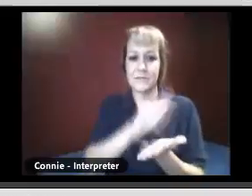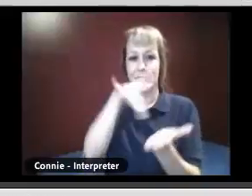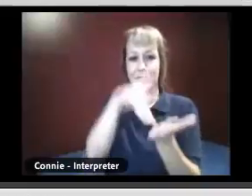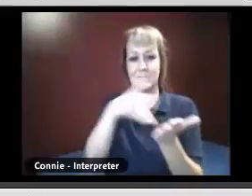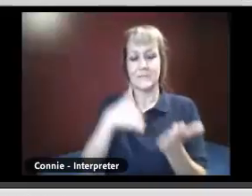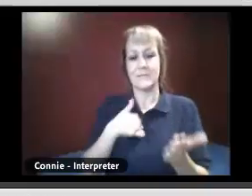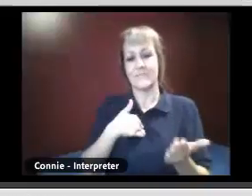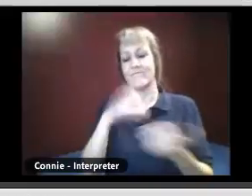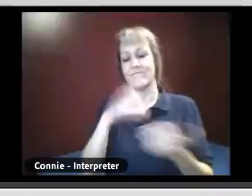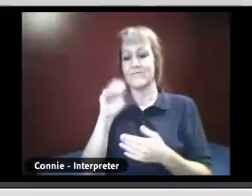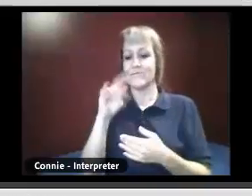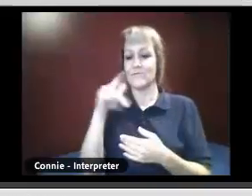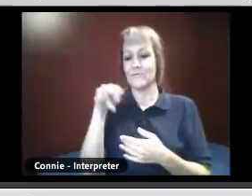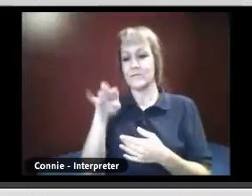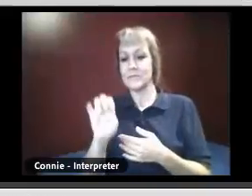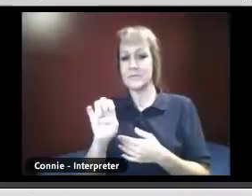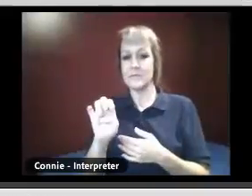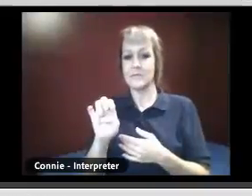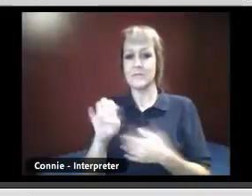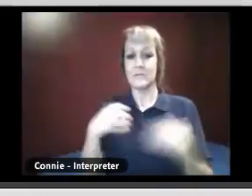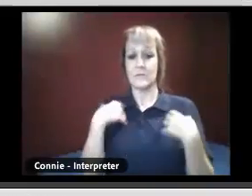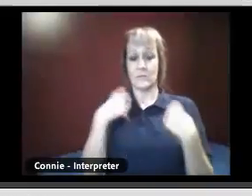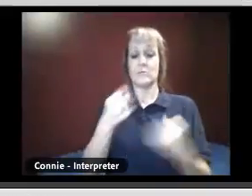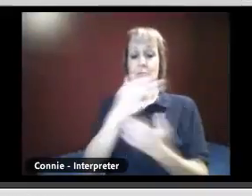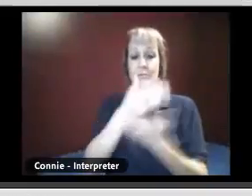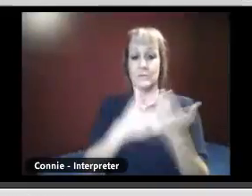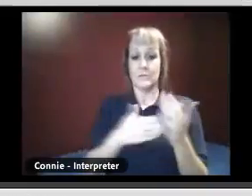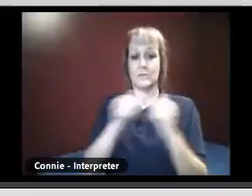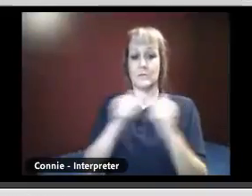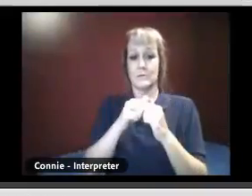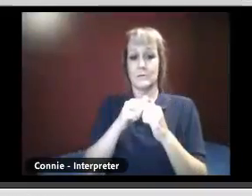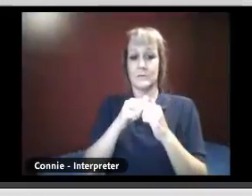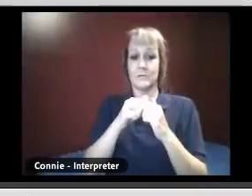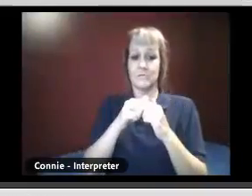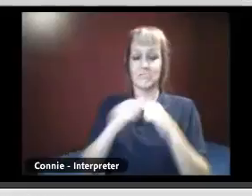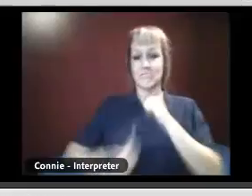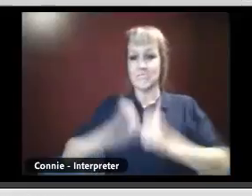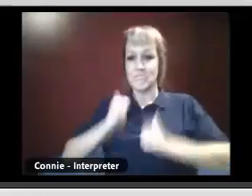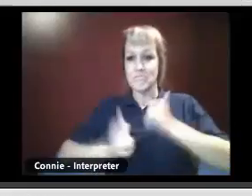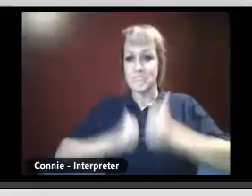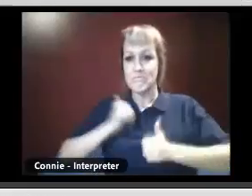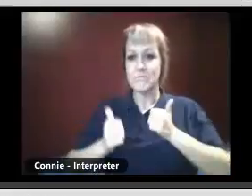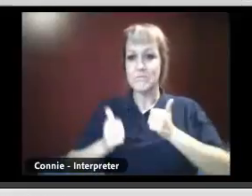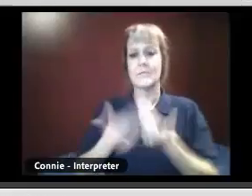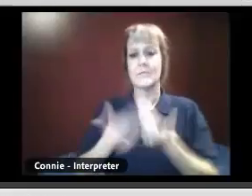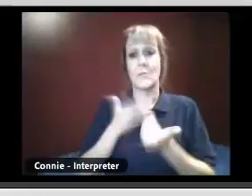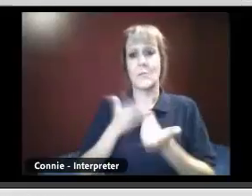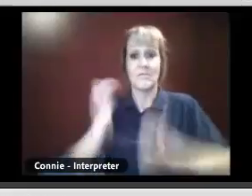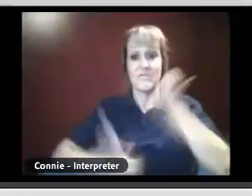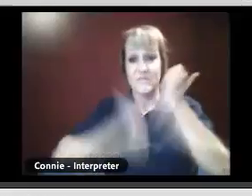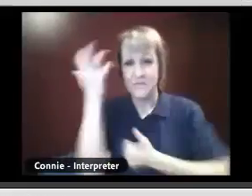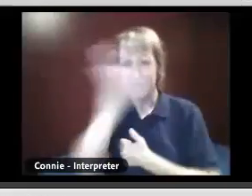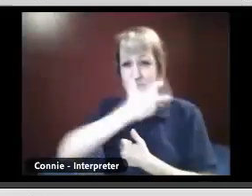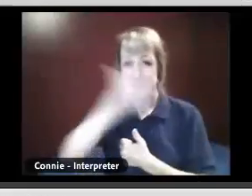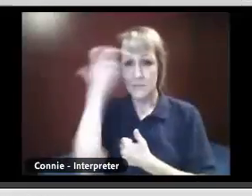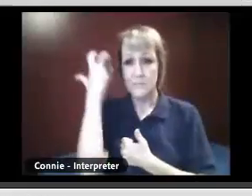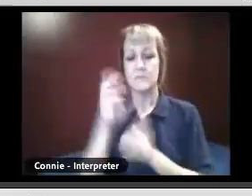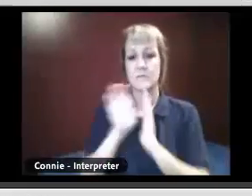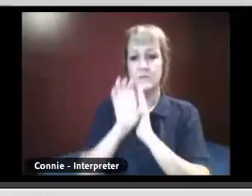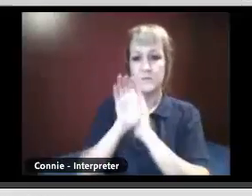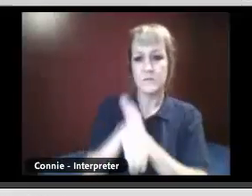compromising. On the very strong side with very high assertiveness, almost to the point of aggressive behavior. You see that forcing,